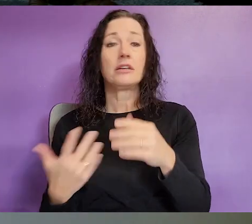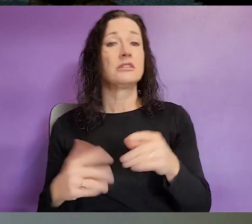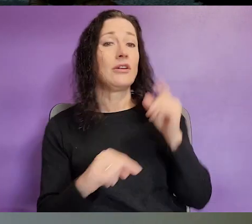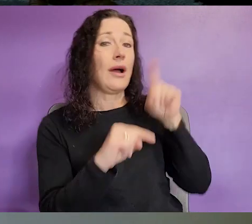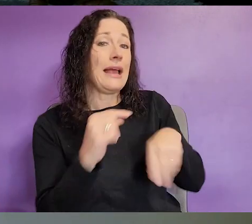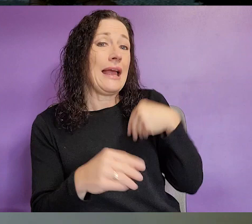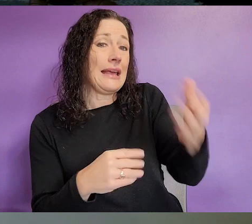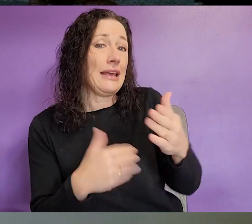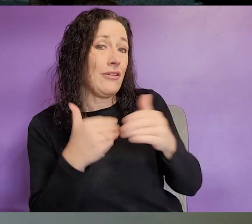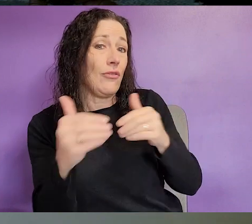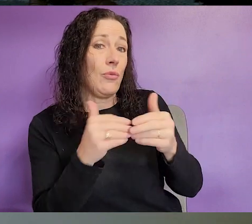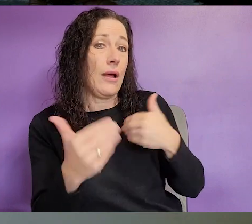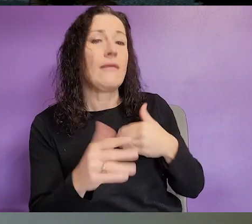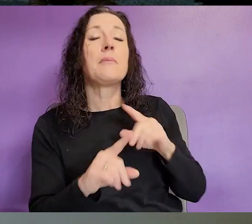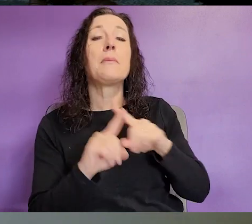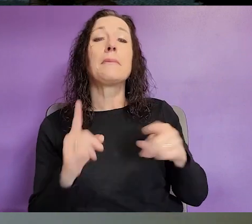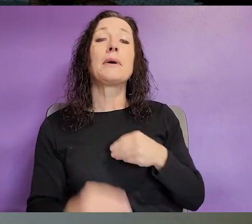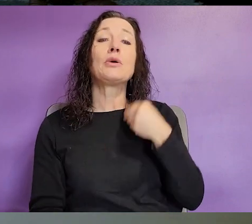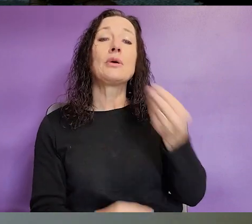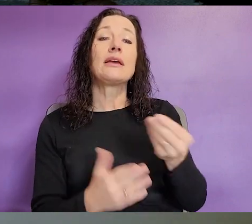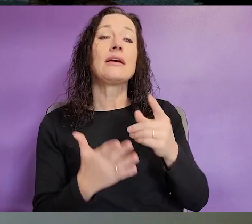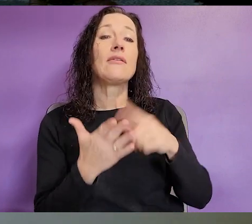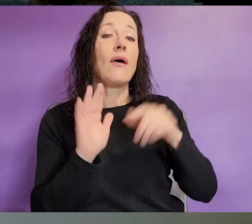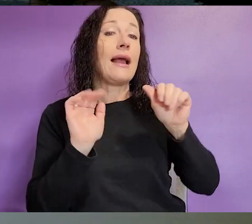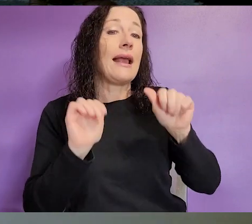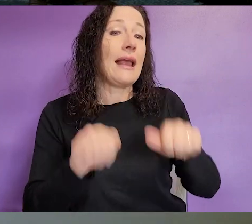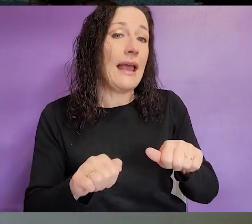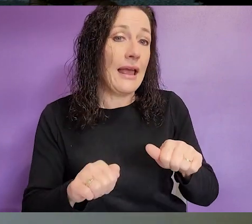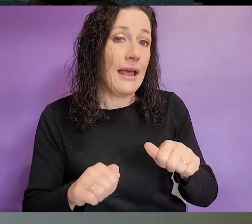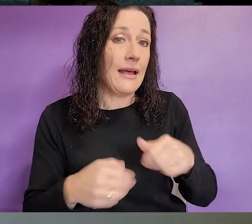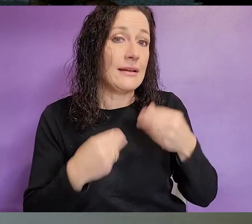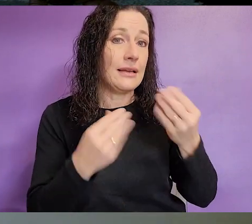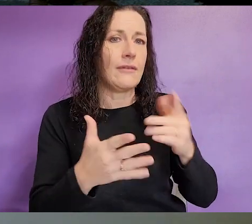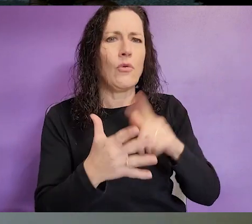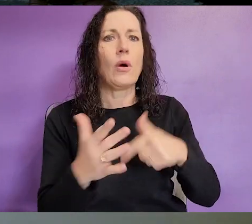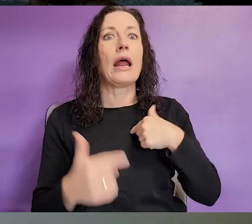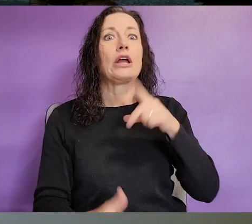what you don't have. So you give what you have.